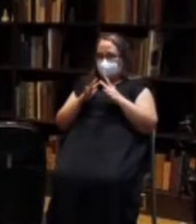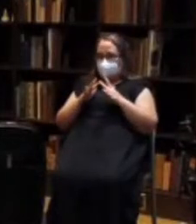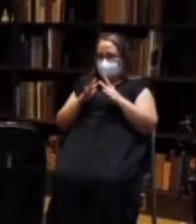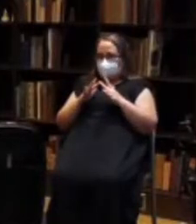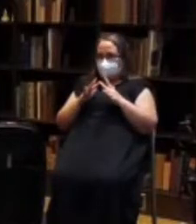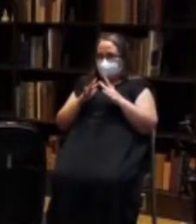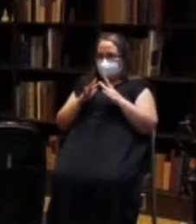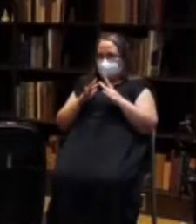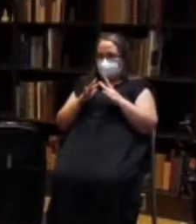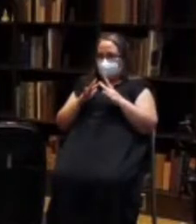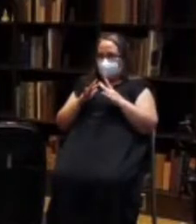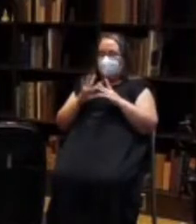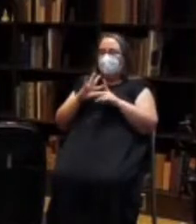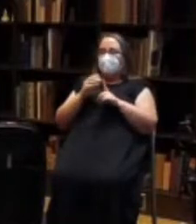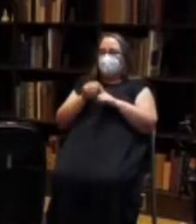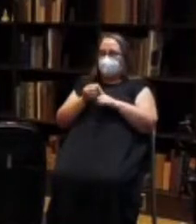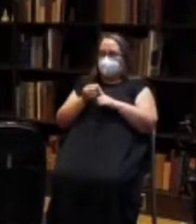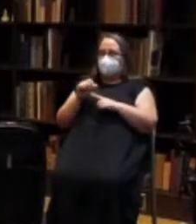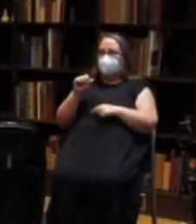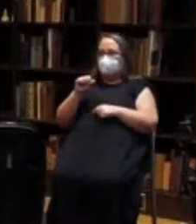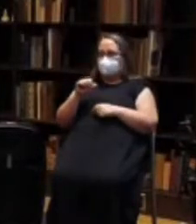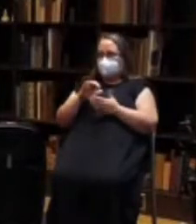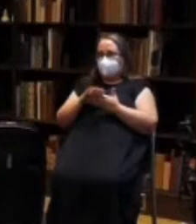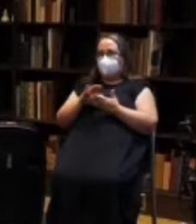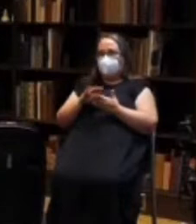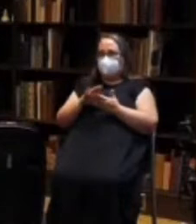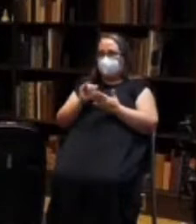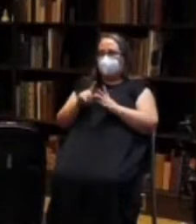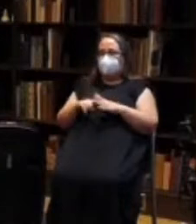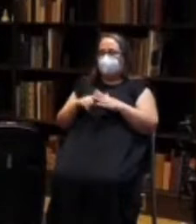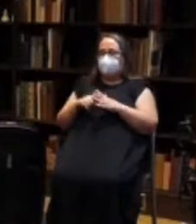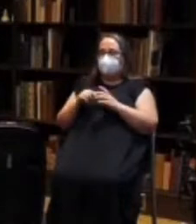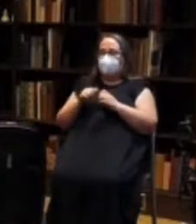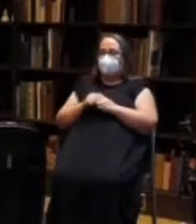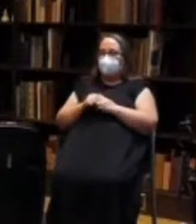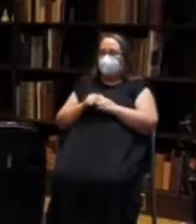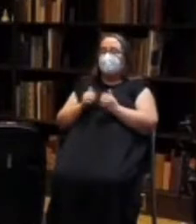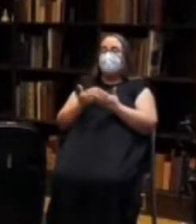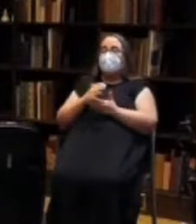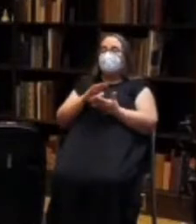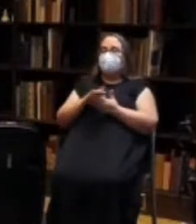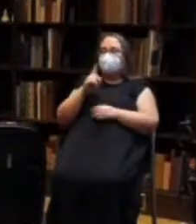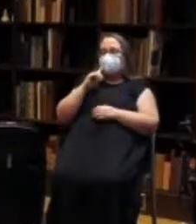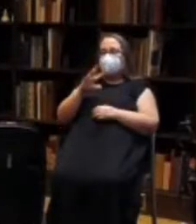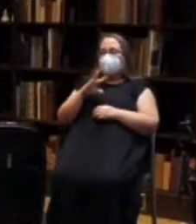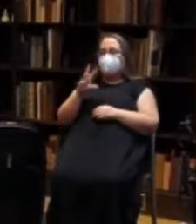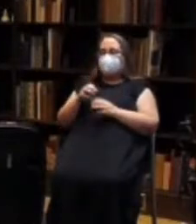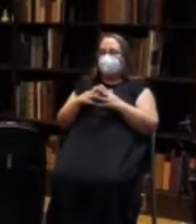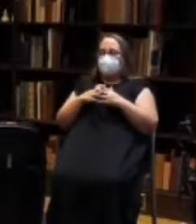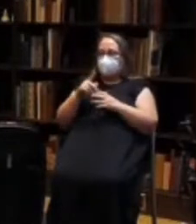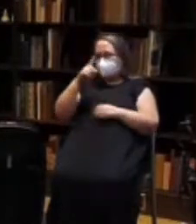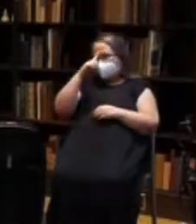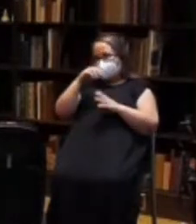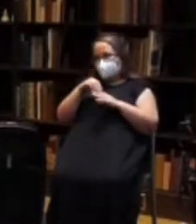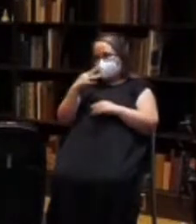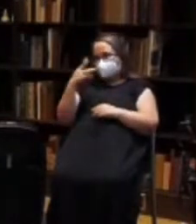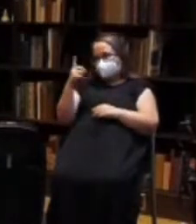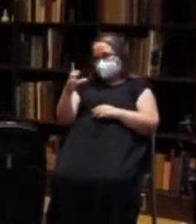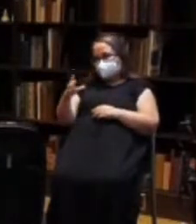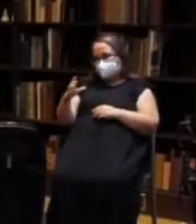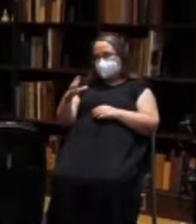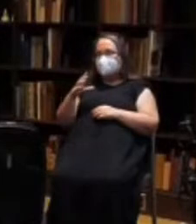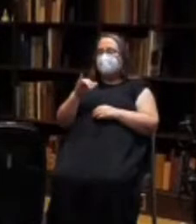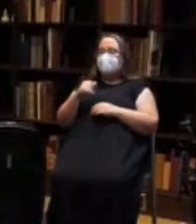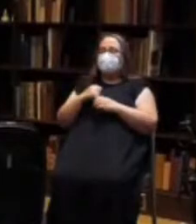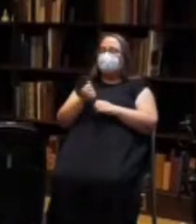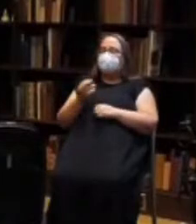of cultural nationalist schools like this that began with the New School for Afro-American Thought in Washington, D.C. And